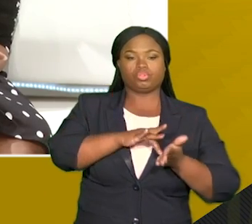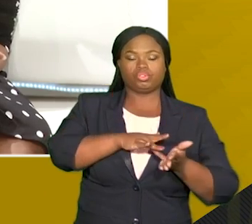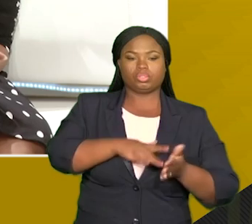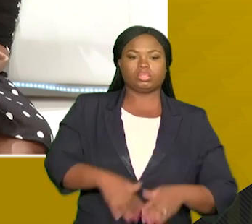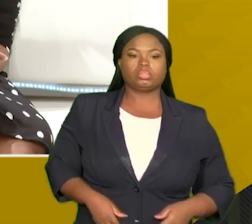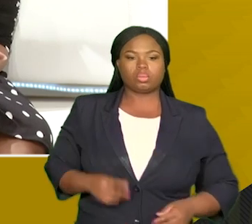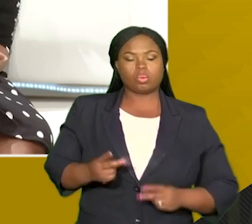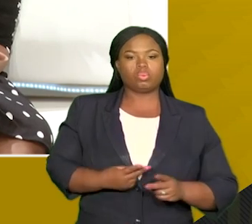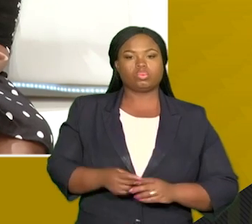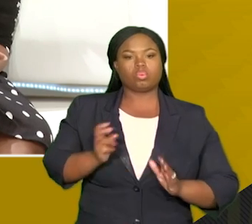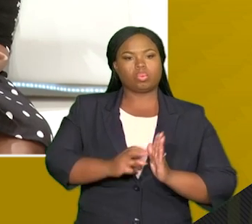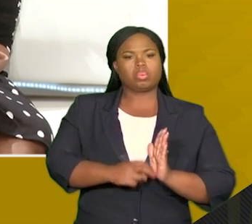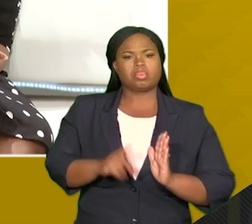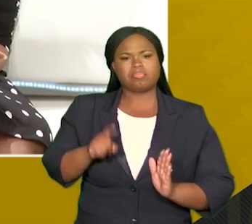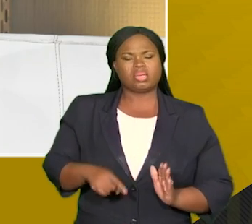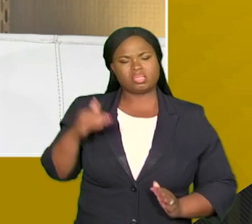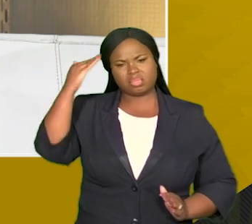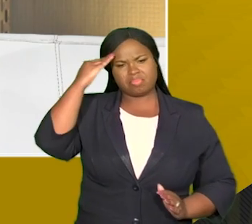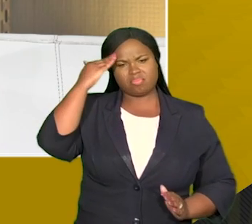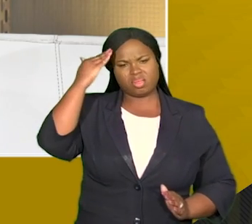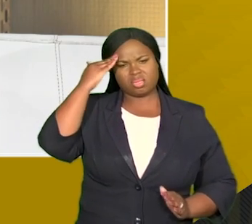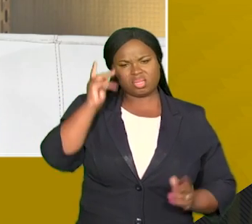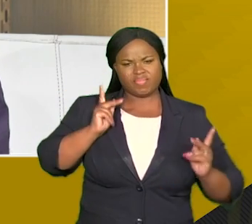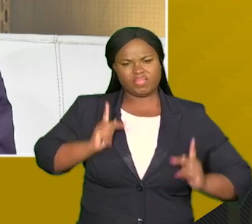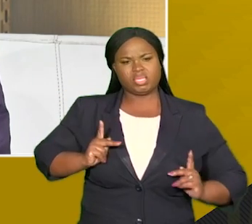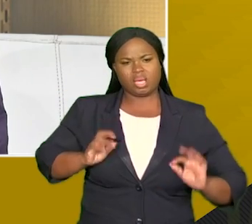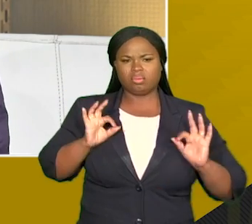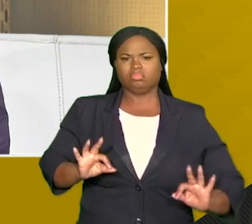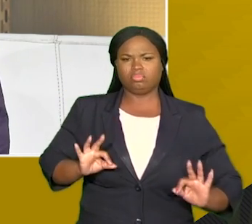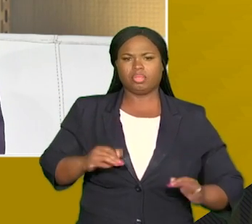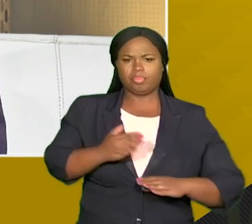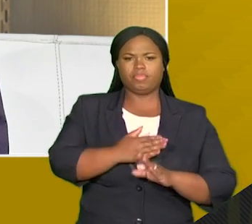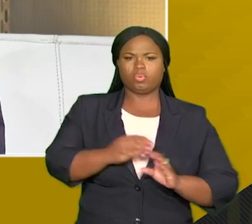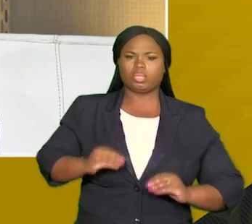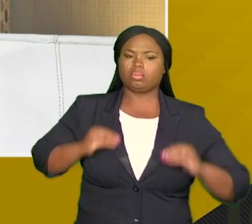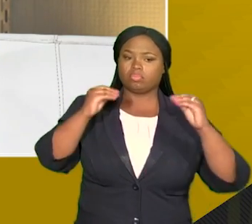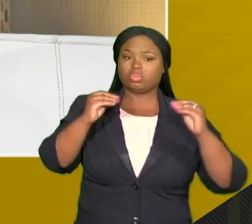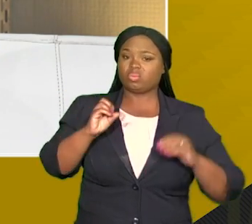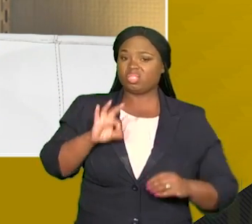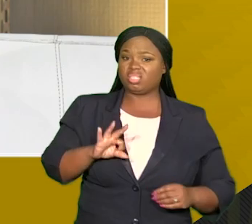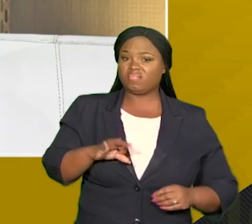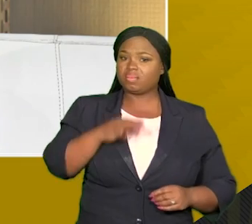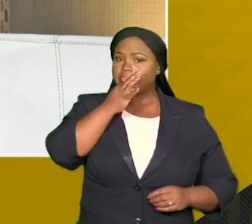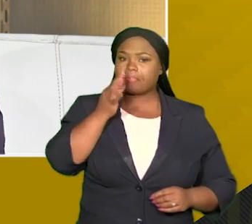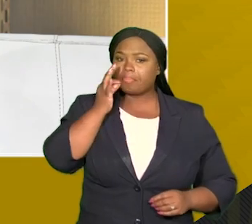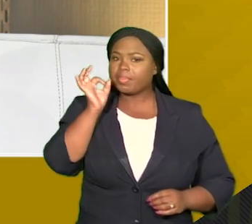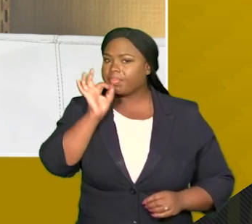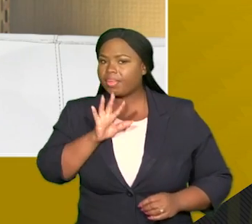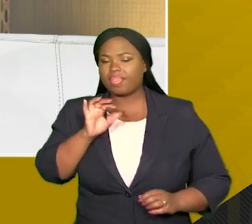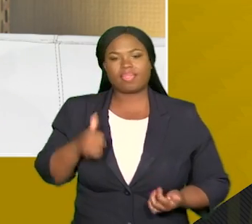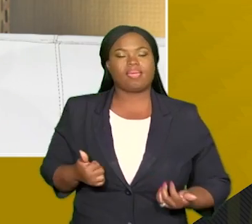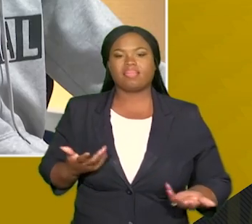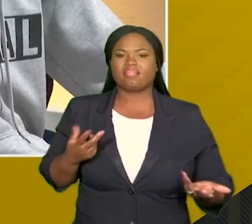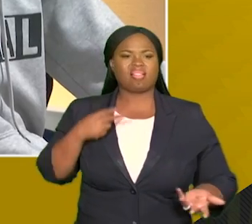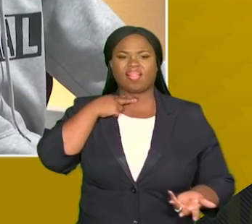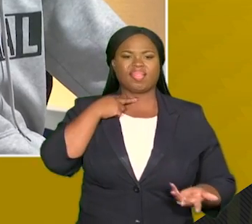the preconditions are that you need to be mentally and physically stable. So, so if there's lack of confidentiality, it then disadvantages you